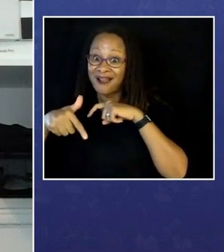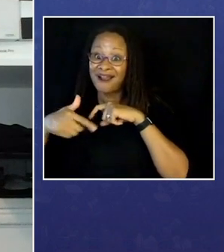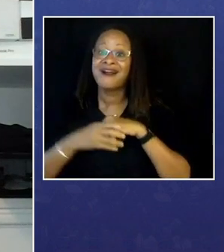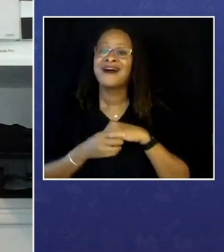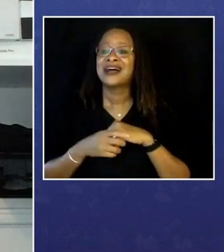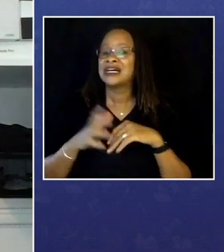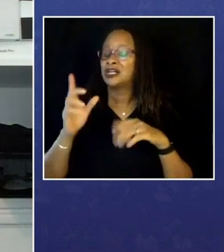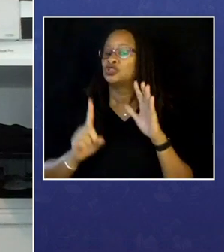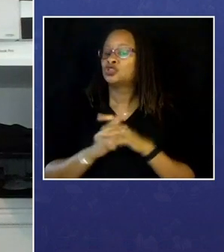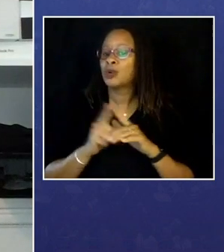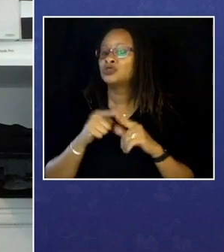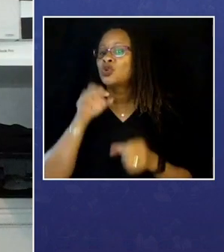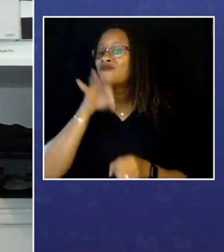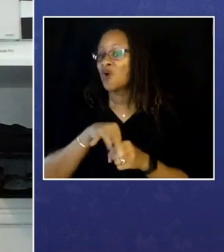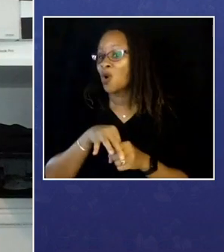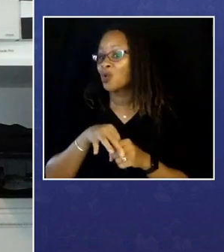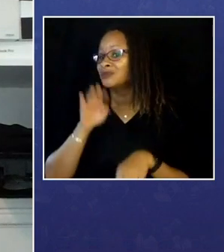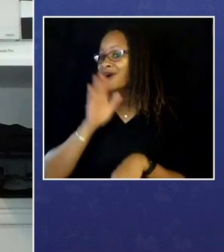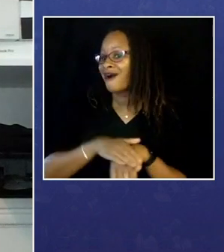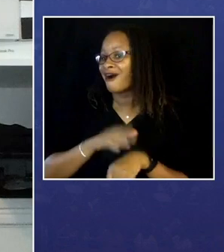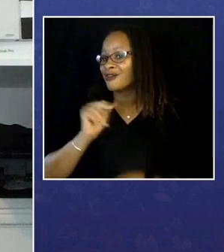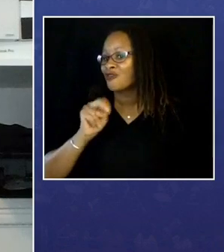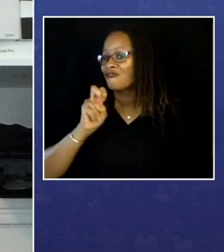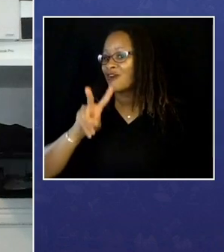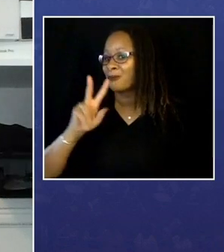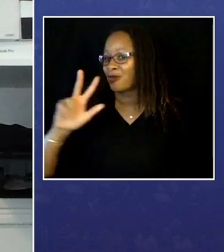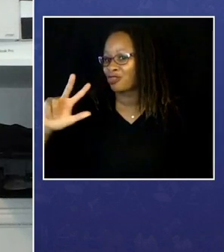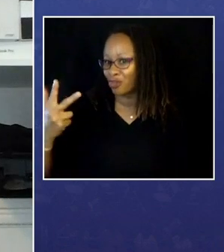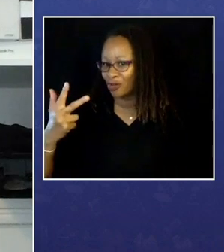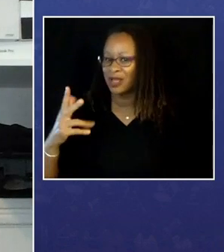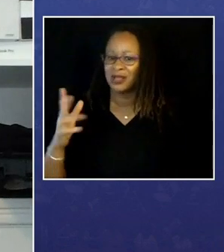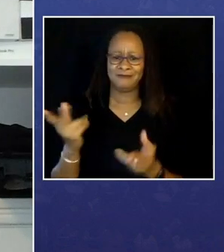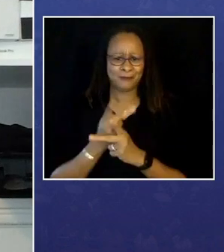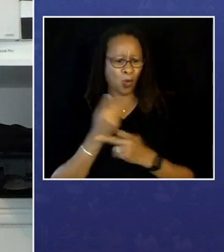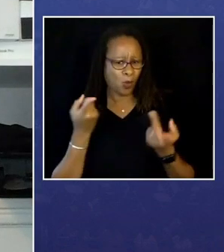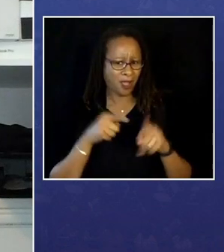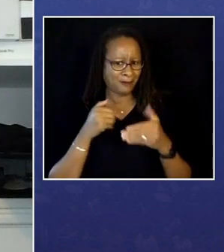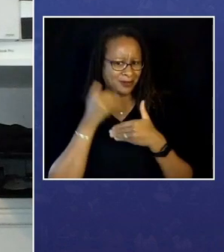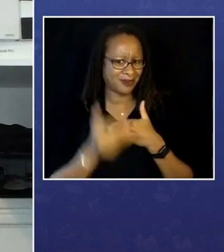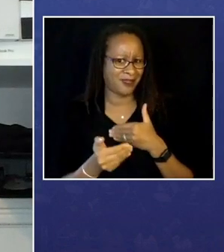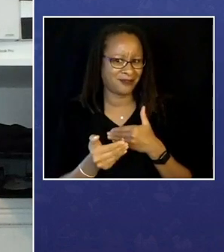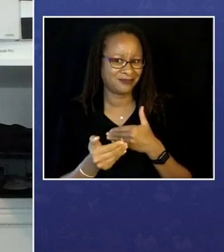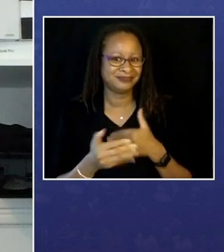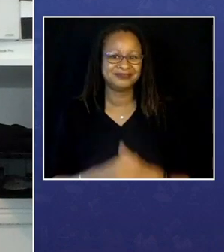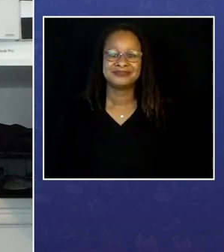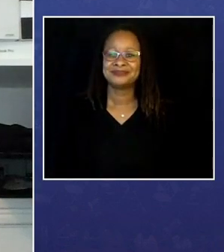Show up to vote on November 3rd to find out what happens next.